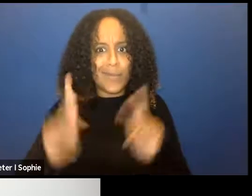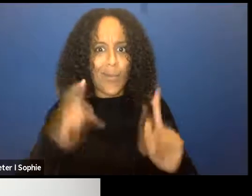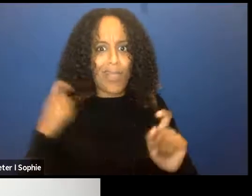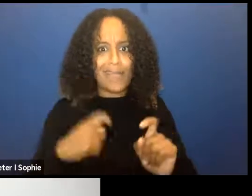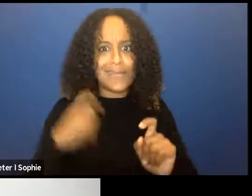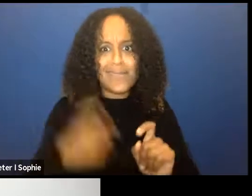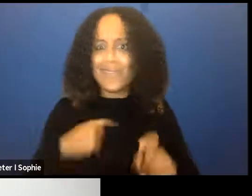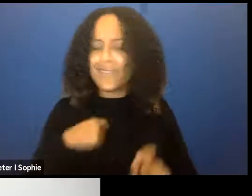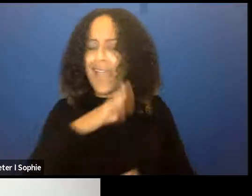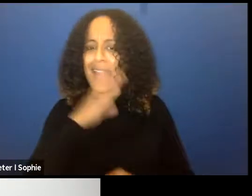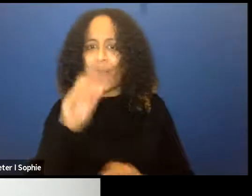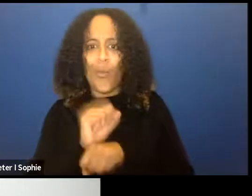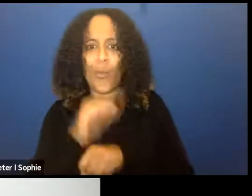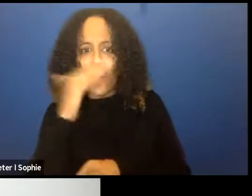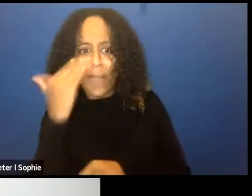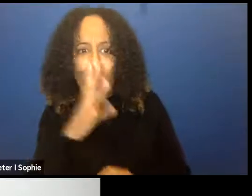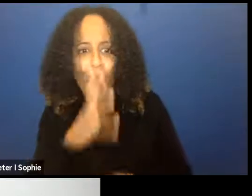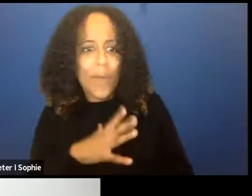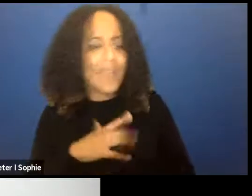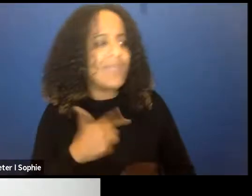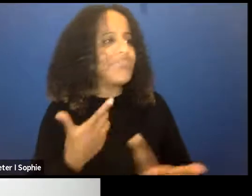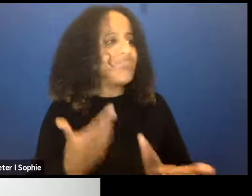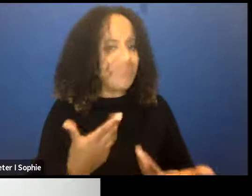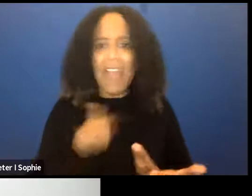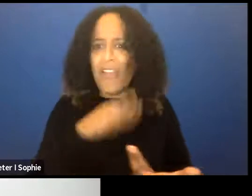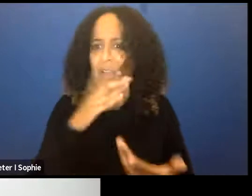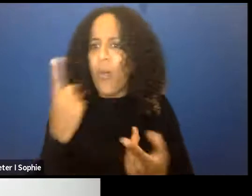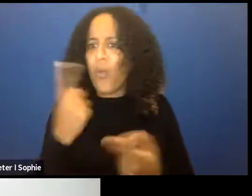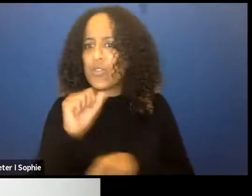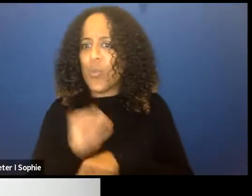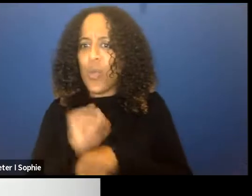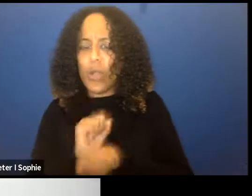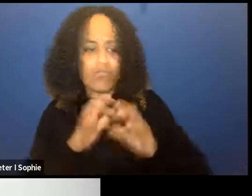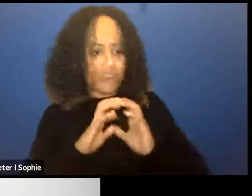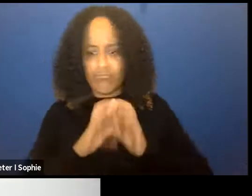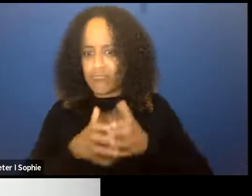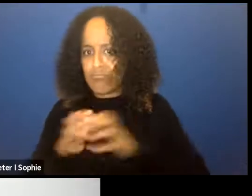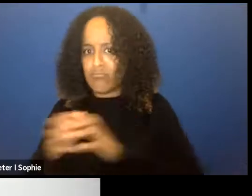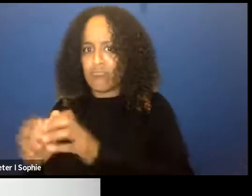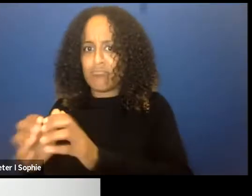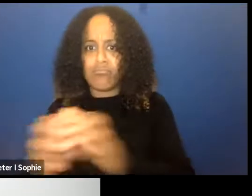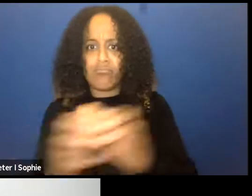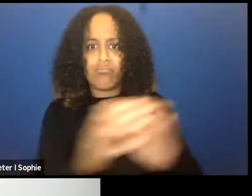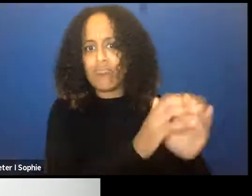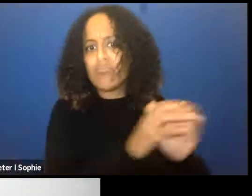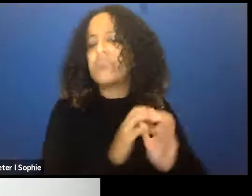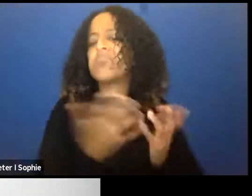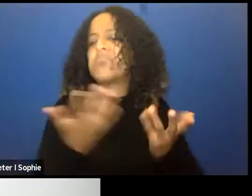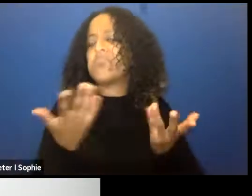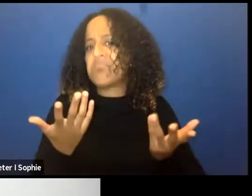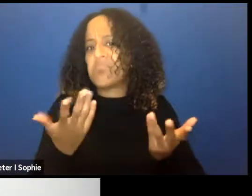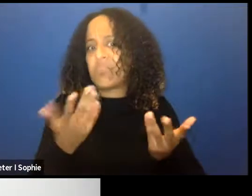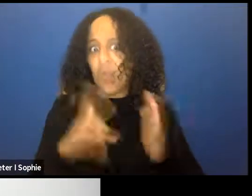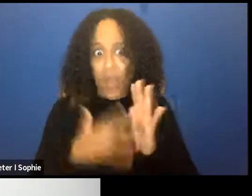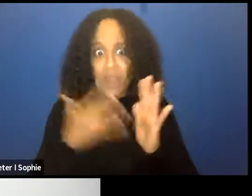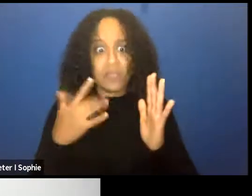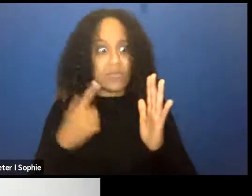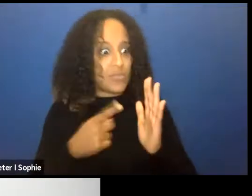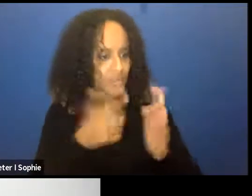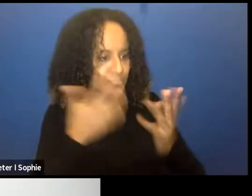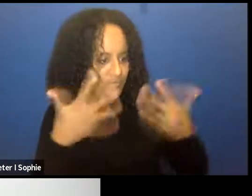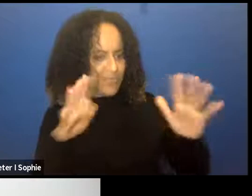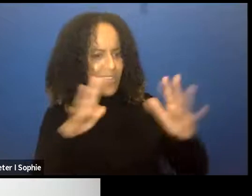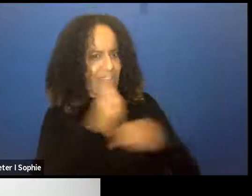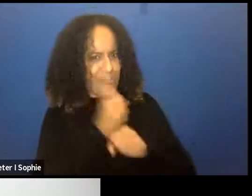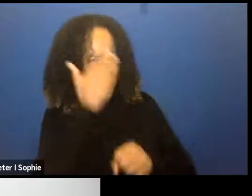I've never worked with Black women before. You've always kind of worked in these silos. But once you get to know someone, you're like,